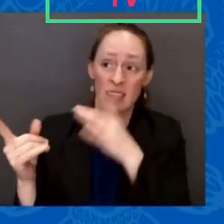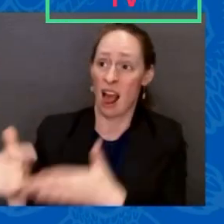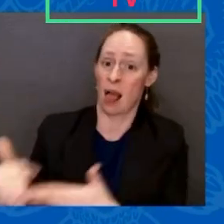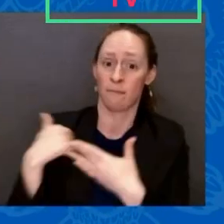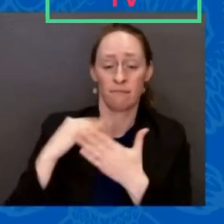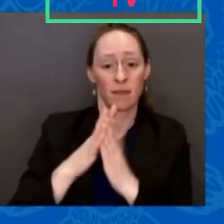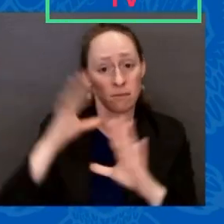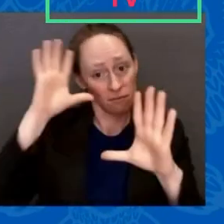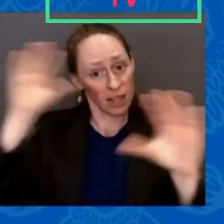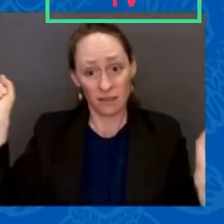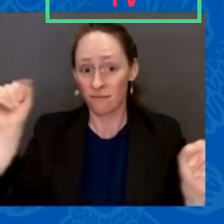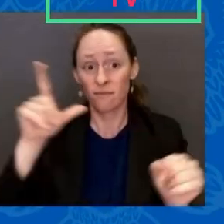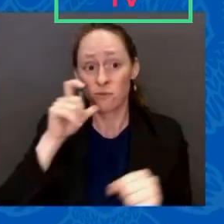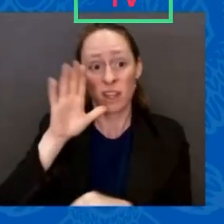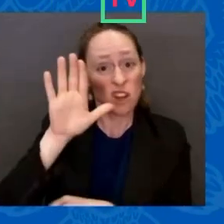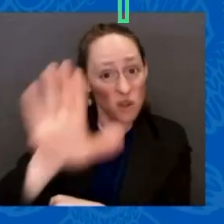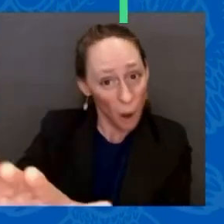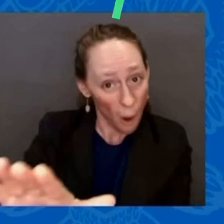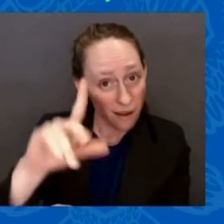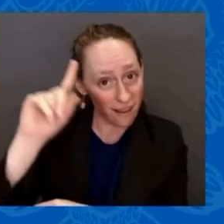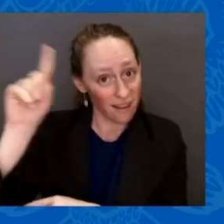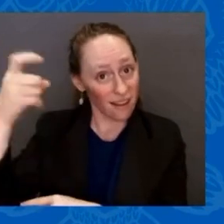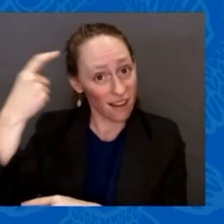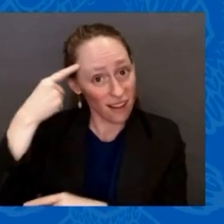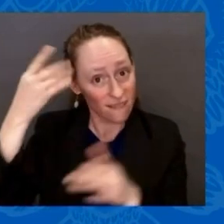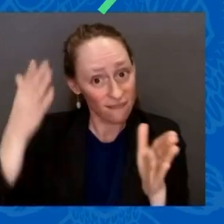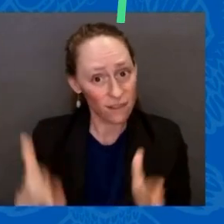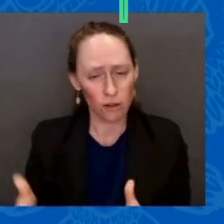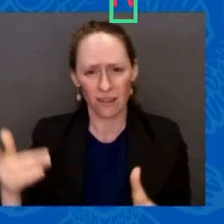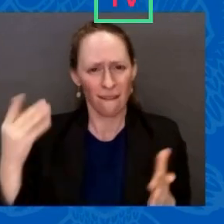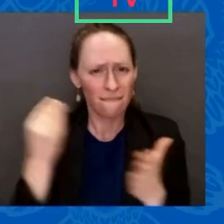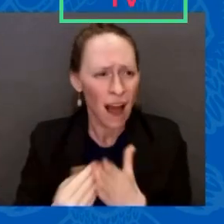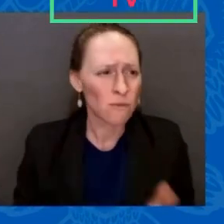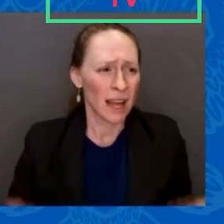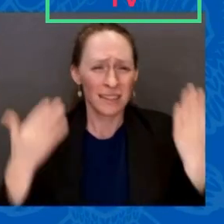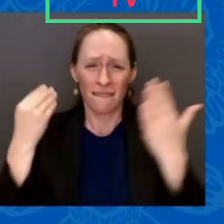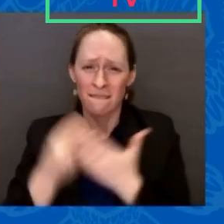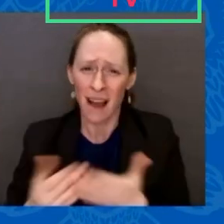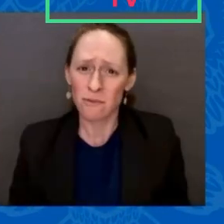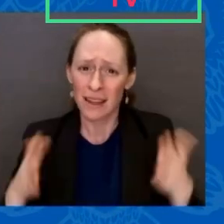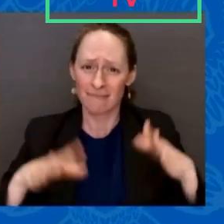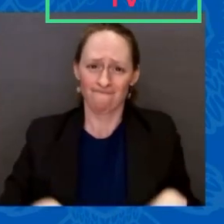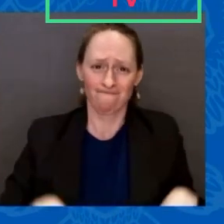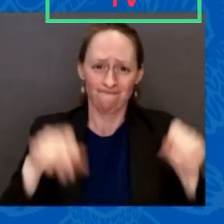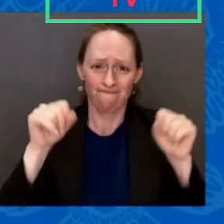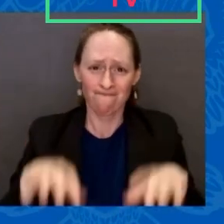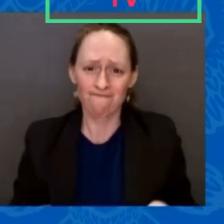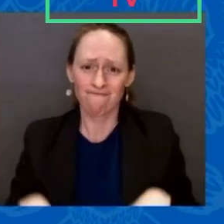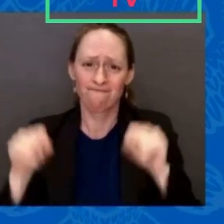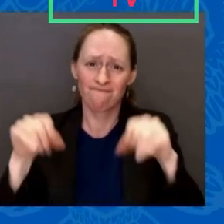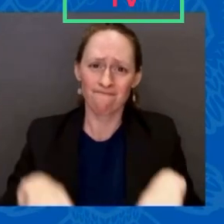raised support. Governor, you're the best. Thank you for being such a good friend. Well, I really mean it.